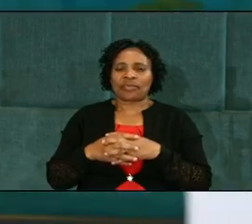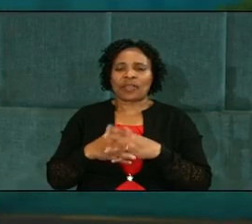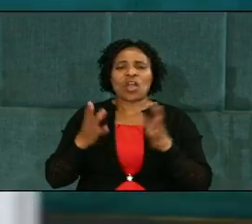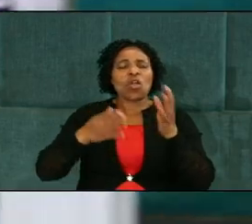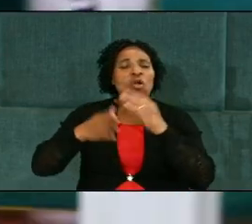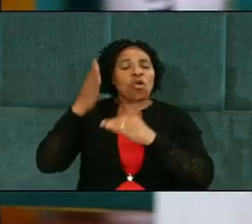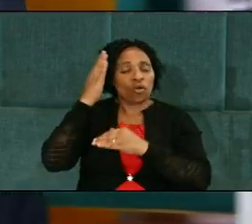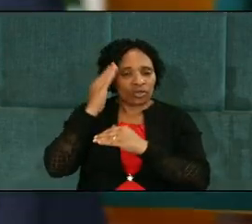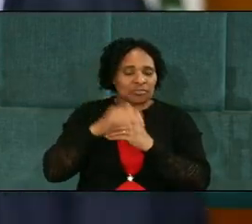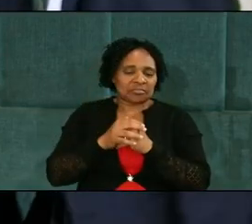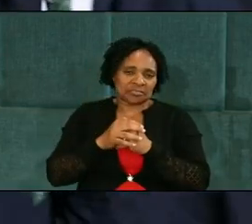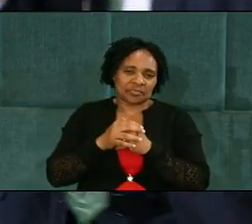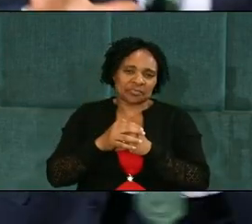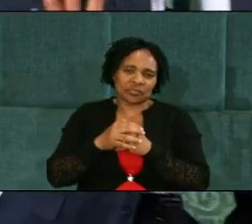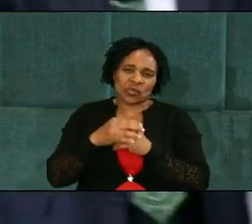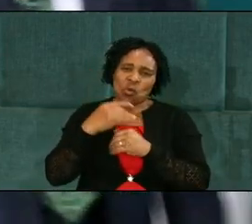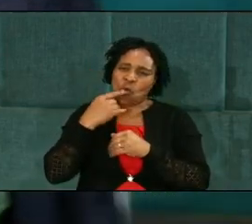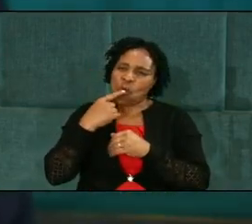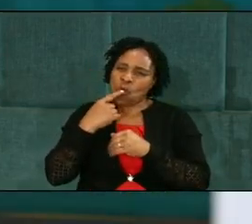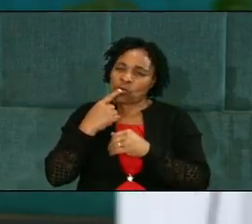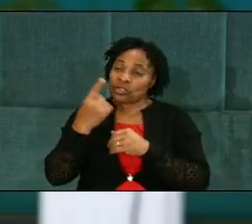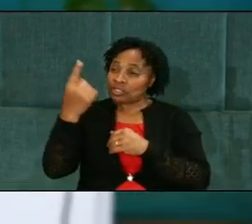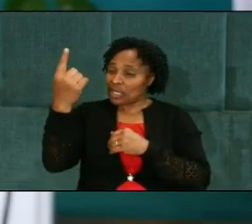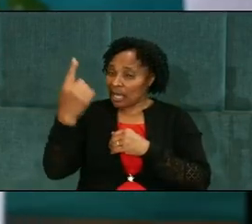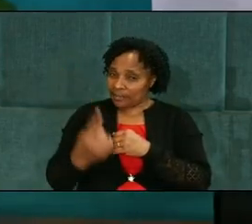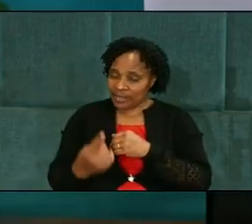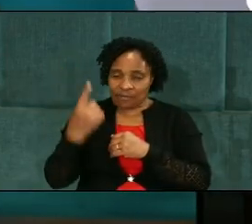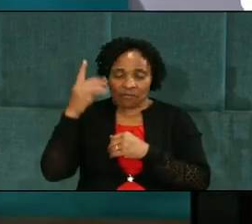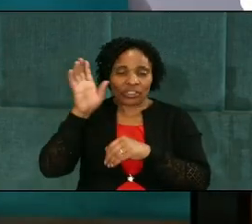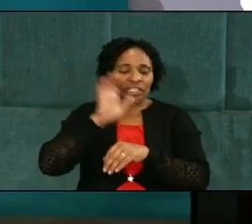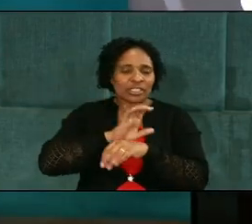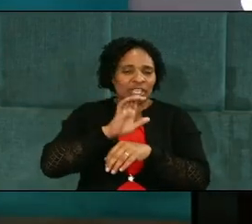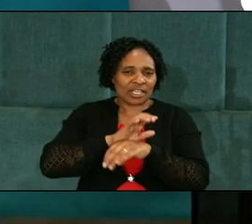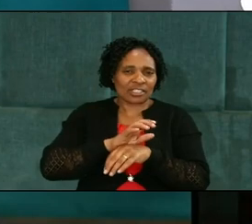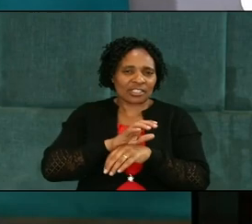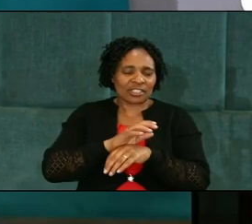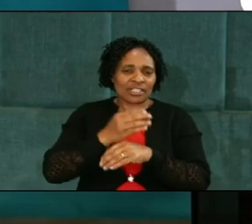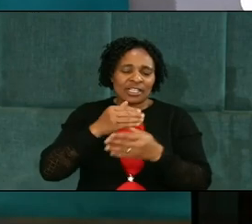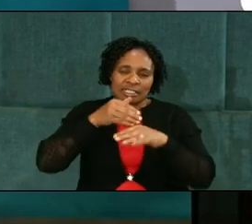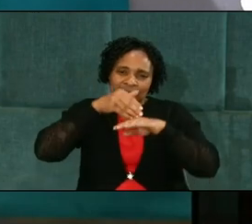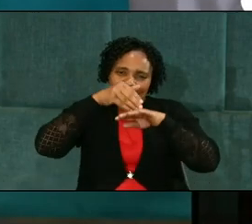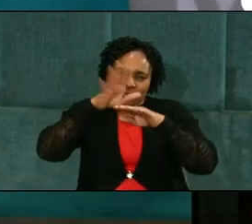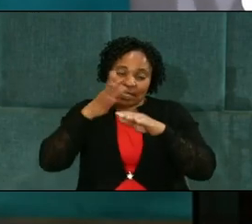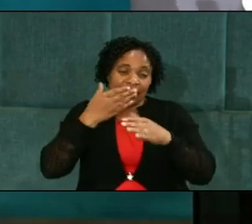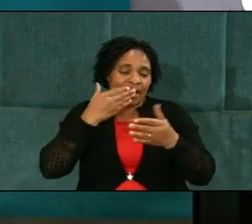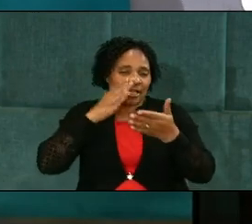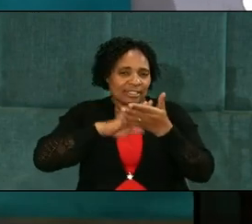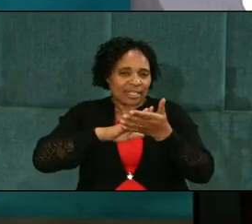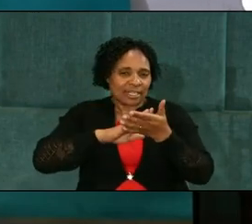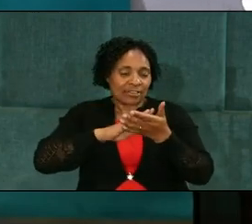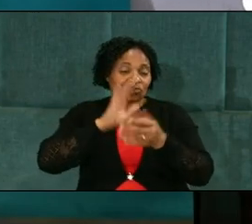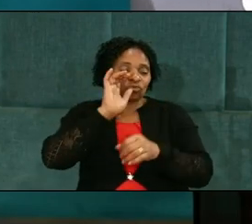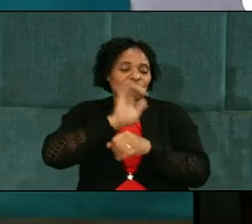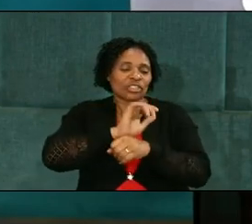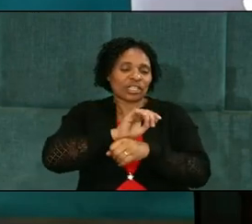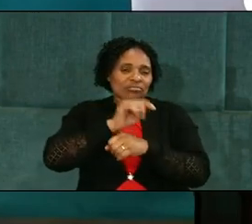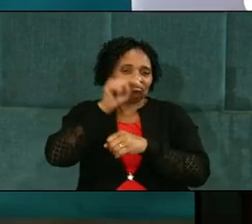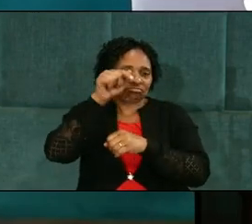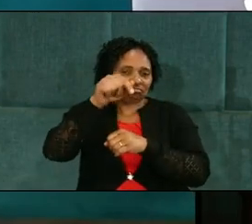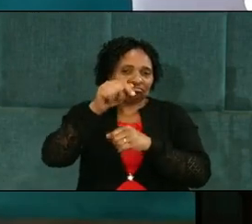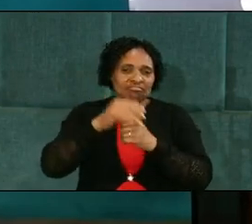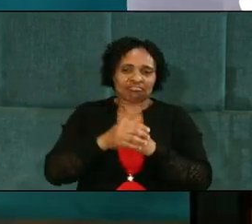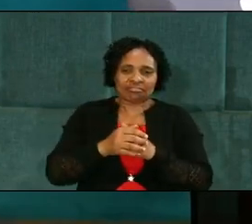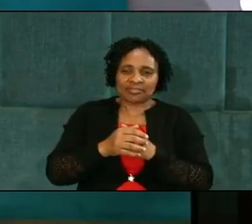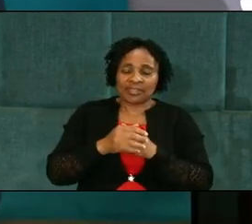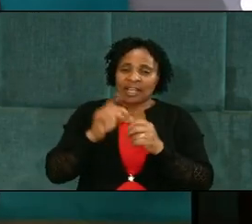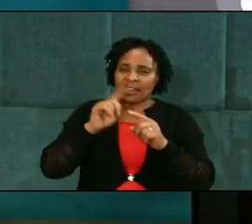God, who is coming for the church, sent a letter to the church.